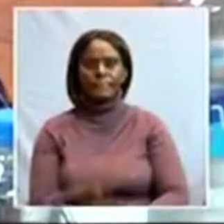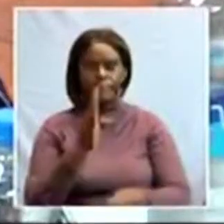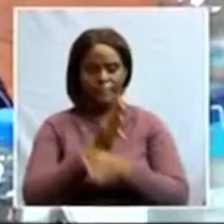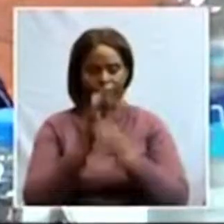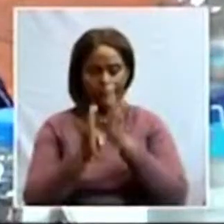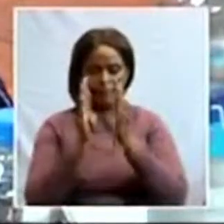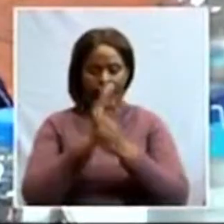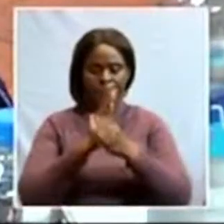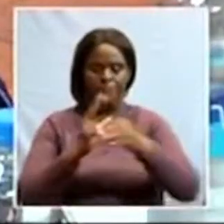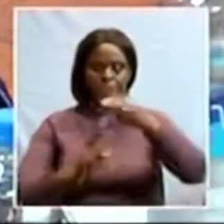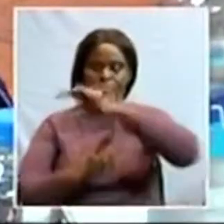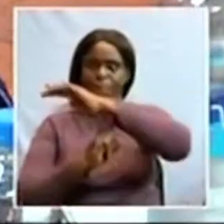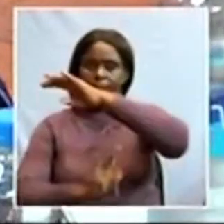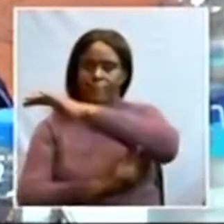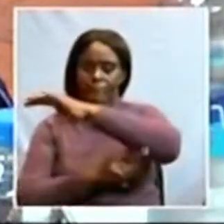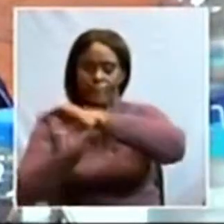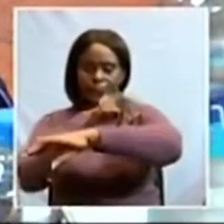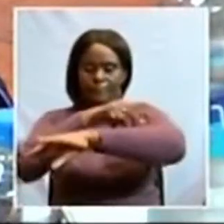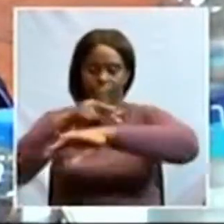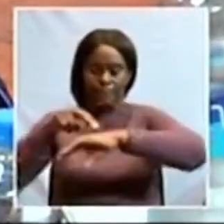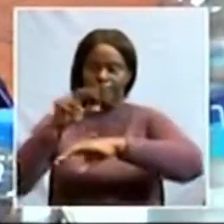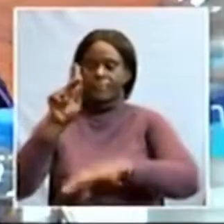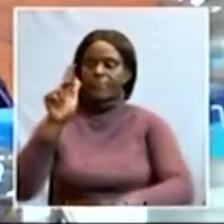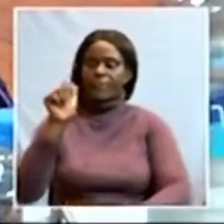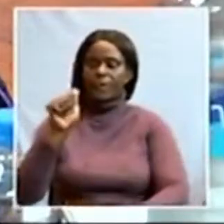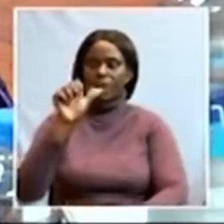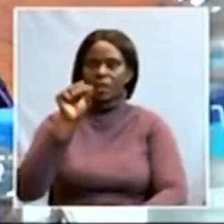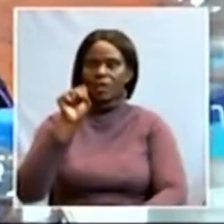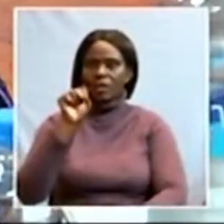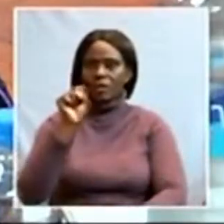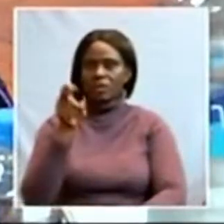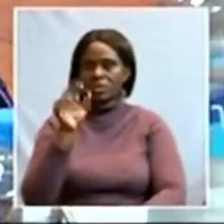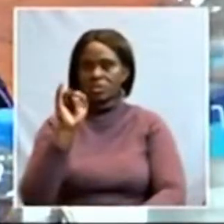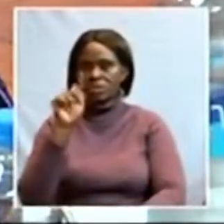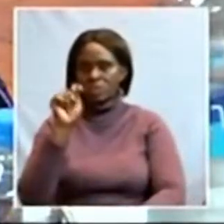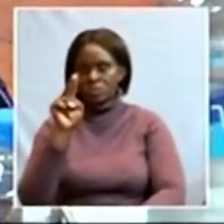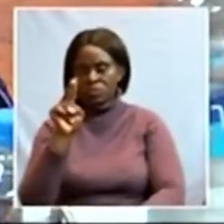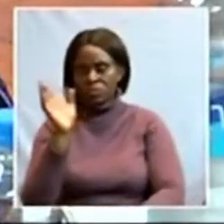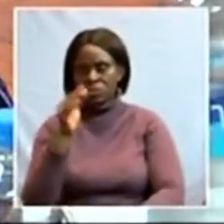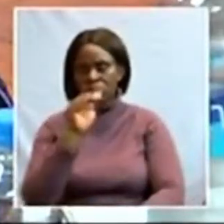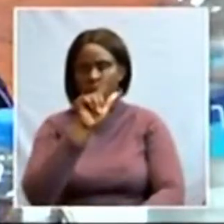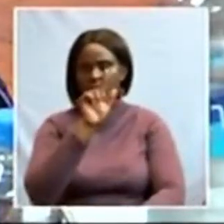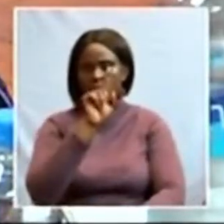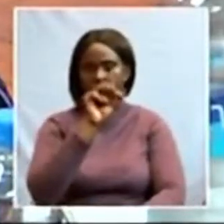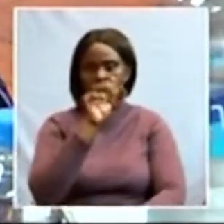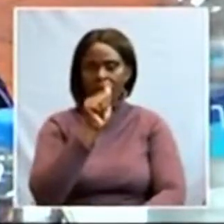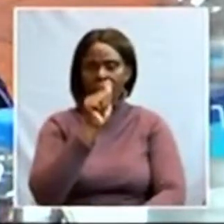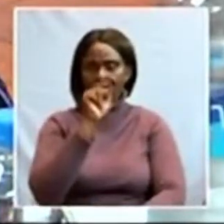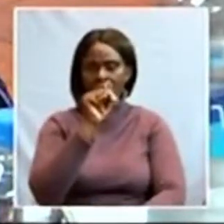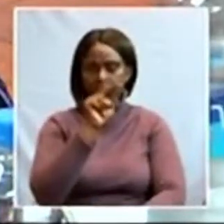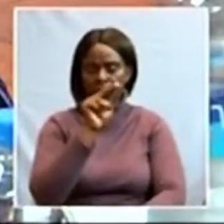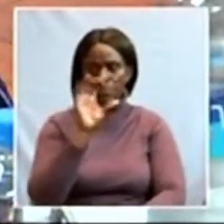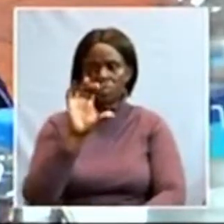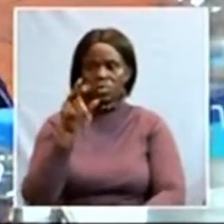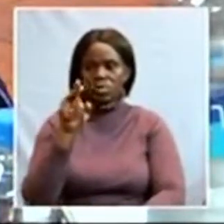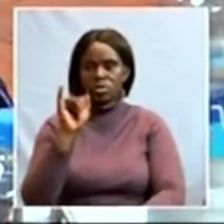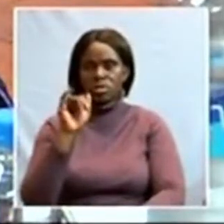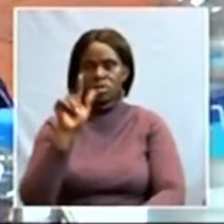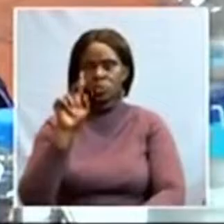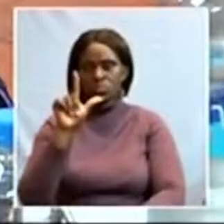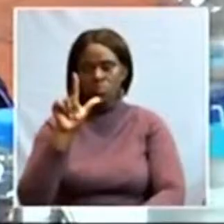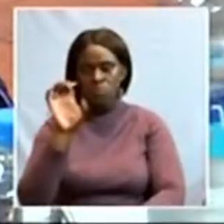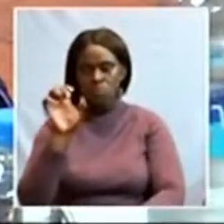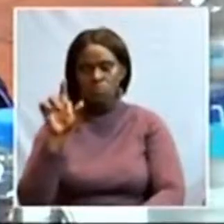Construction of crossing points in Kashitu, Ishitwe, Lumano and Chilulu wards. On this item we